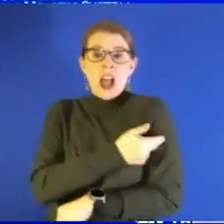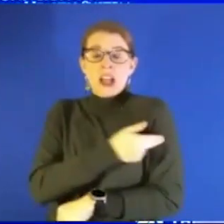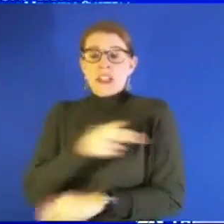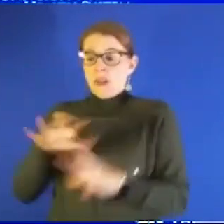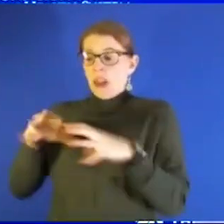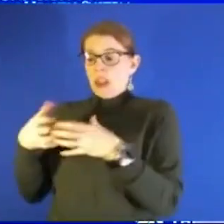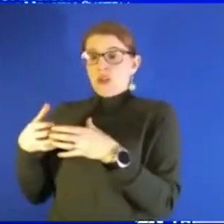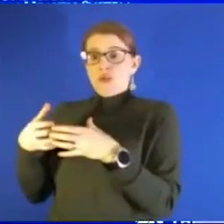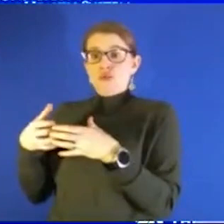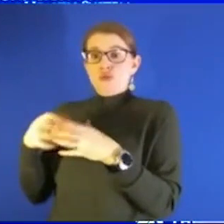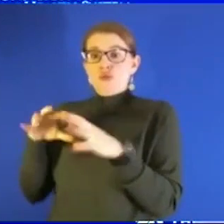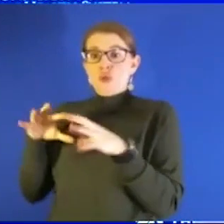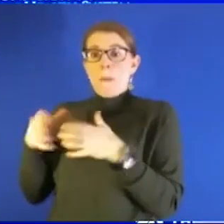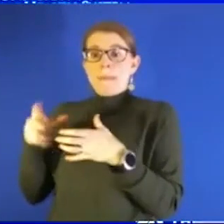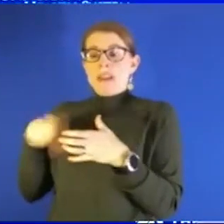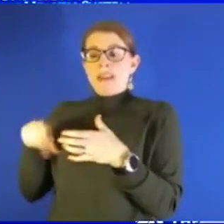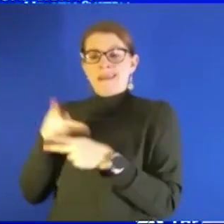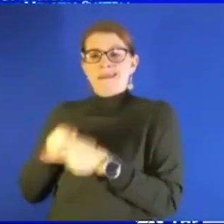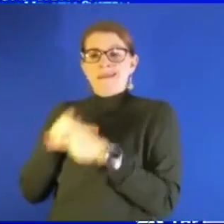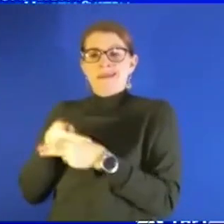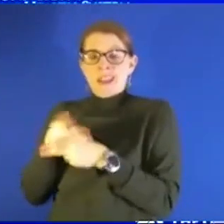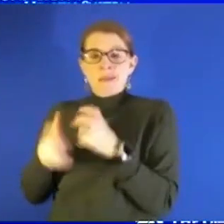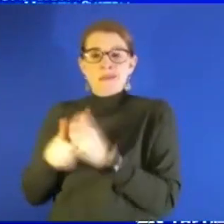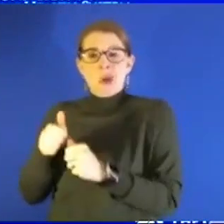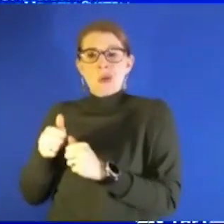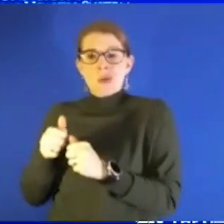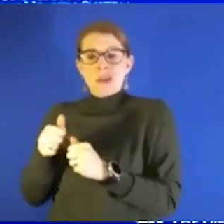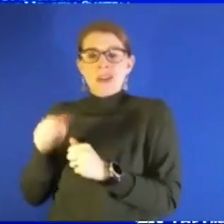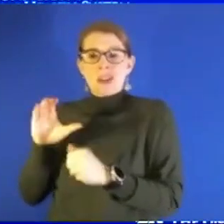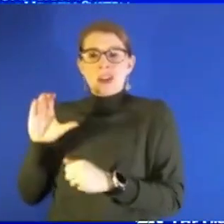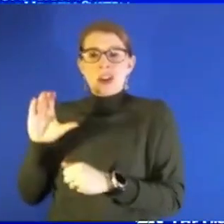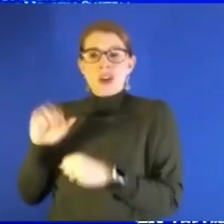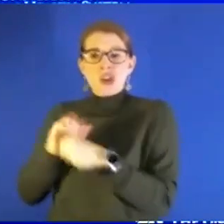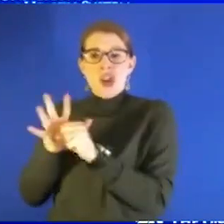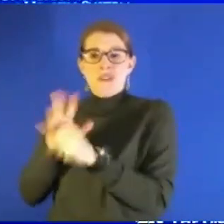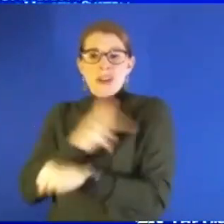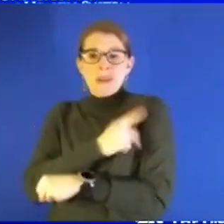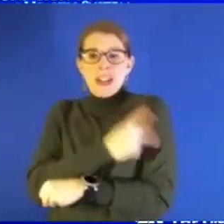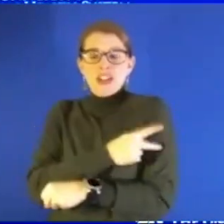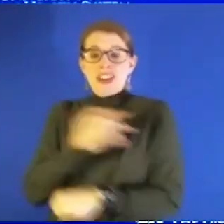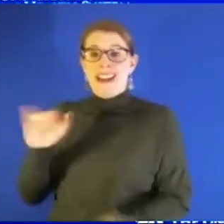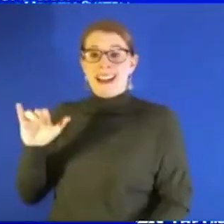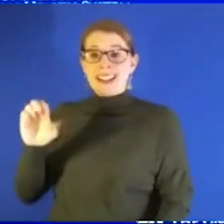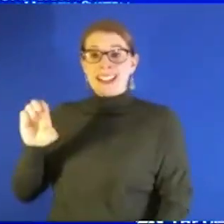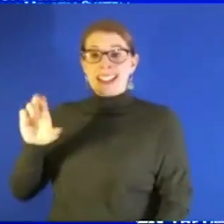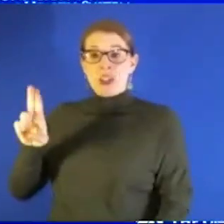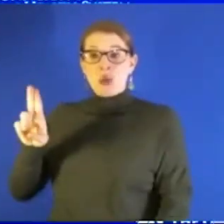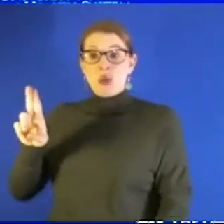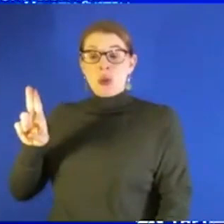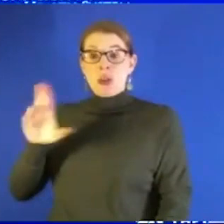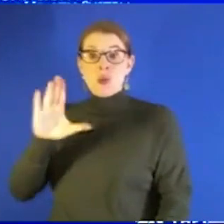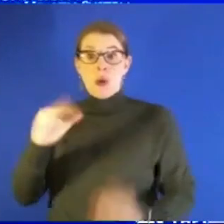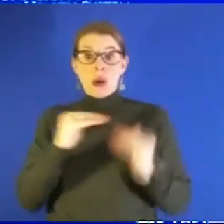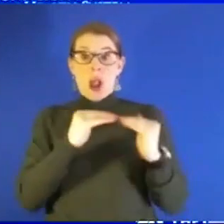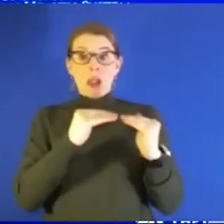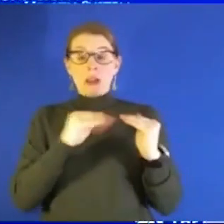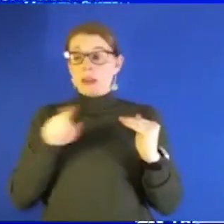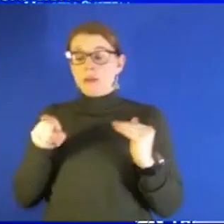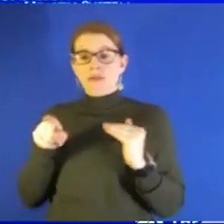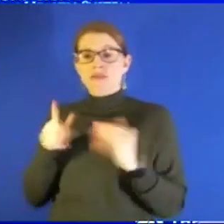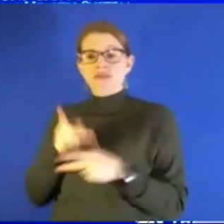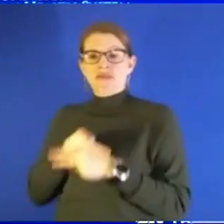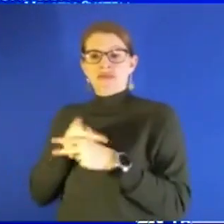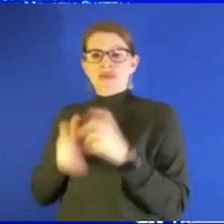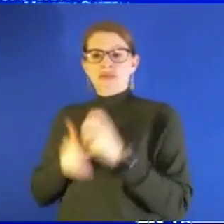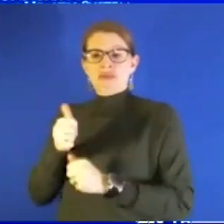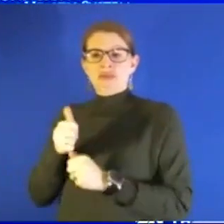take care of the vast majority of those COVID patients. Our ICU docs, your colleagues, take care of the vast majority of those